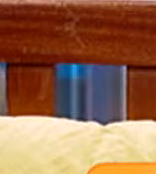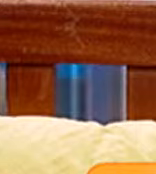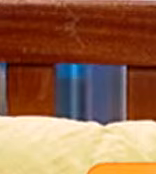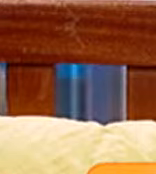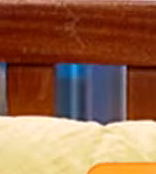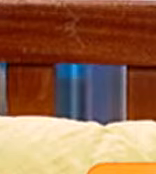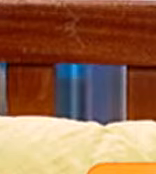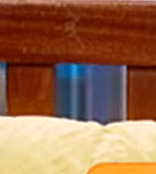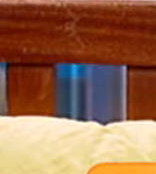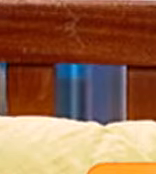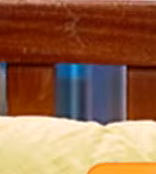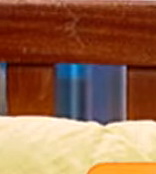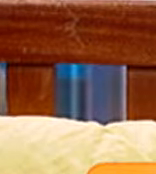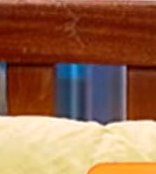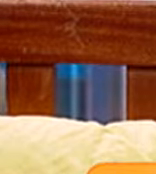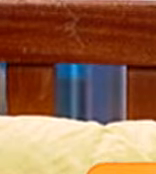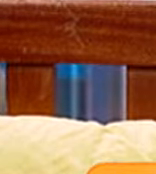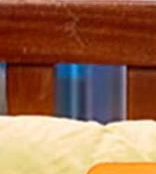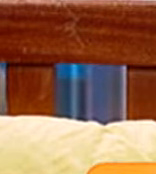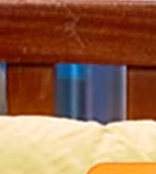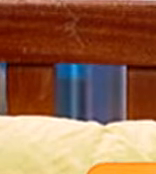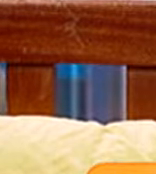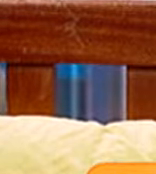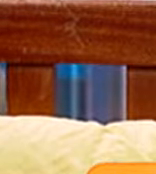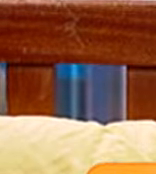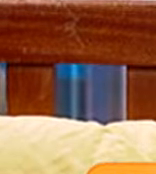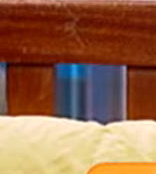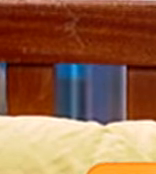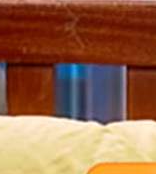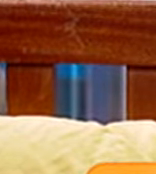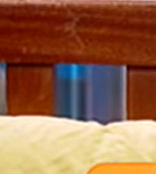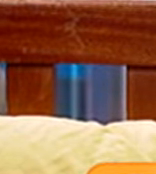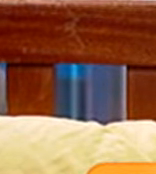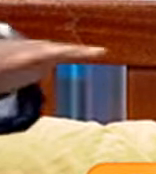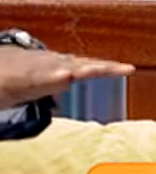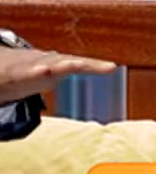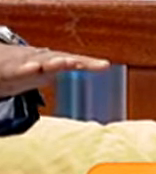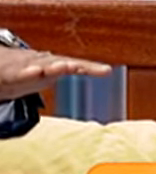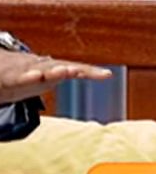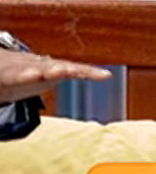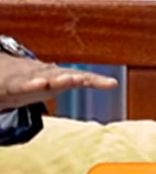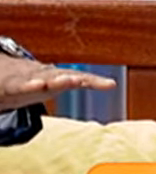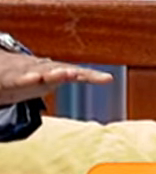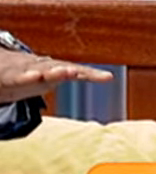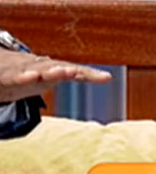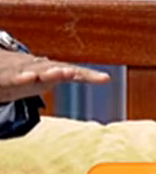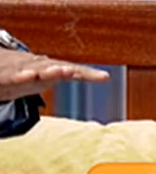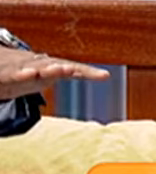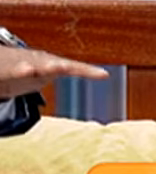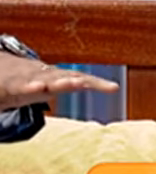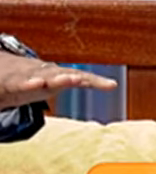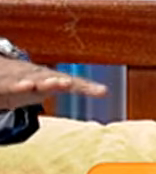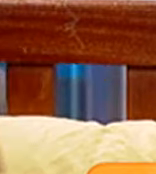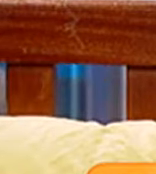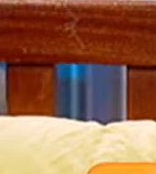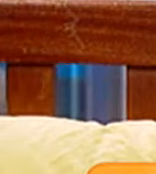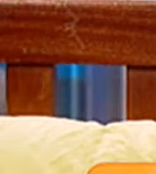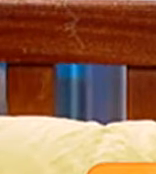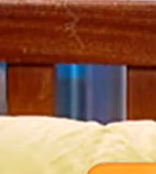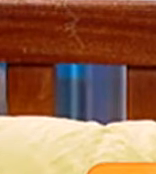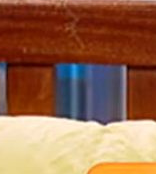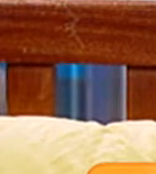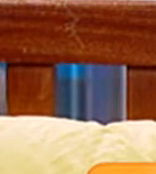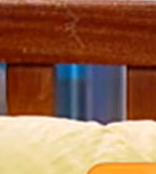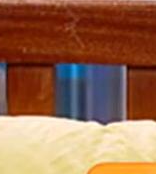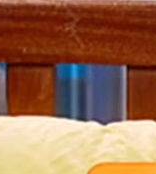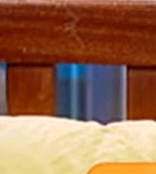of ownership or even affordable rental, we are subsidizing as government. Okay? Mm-hmm.